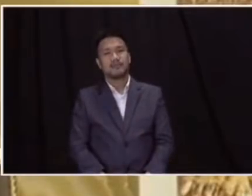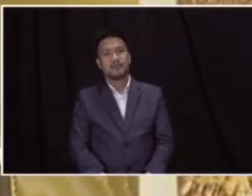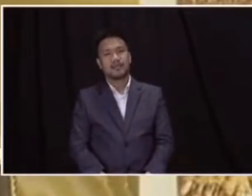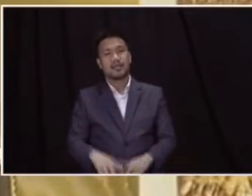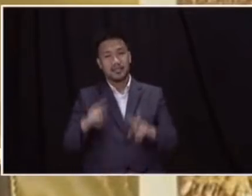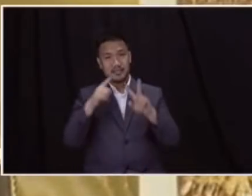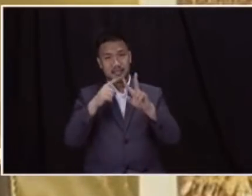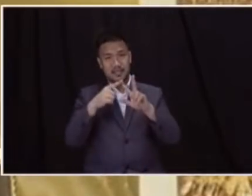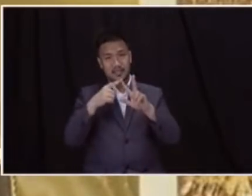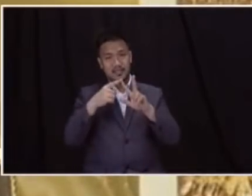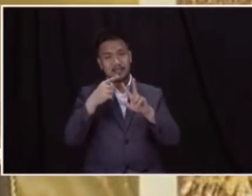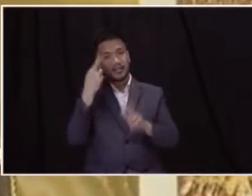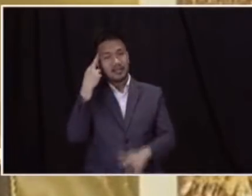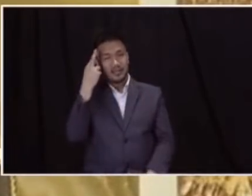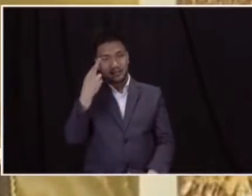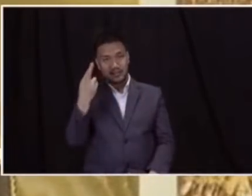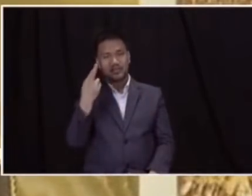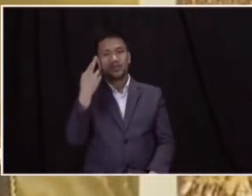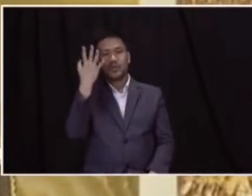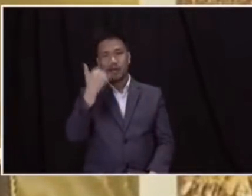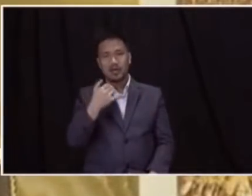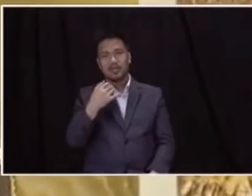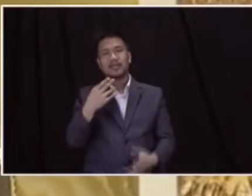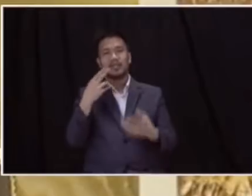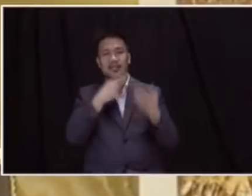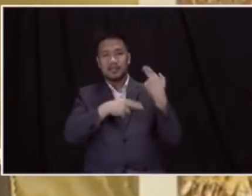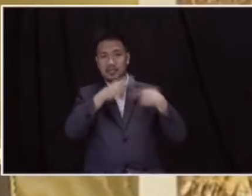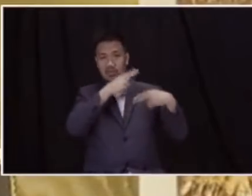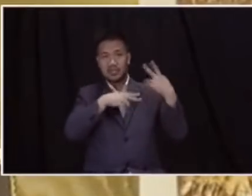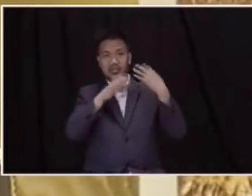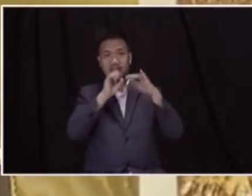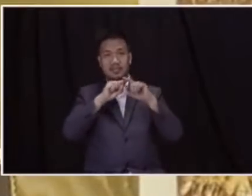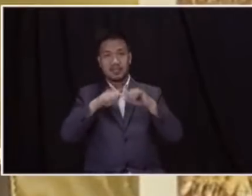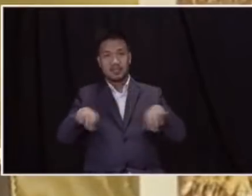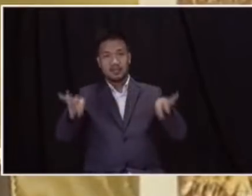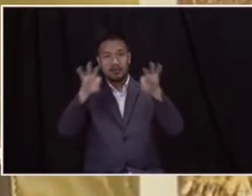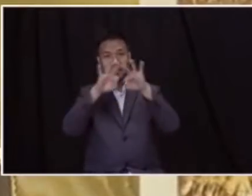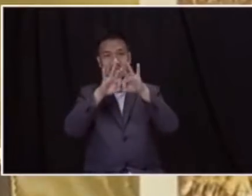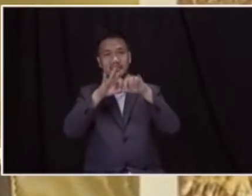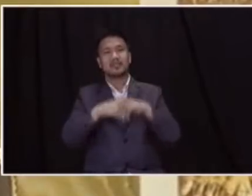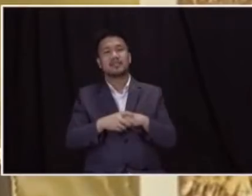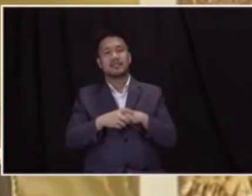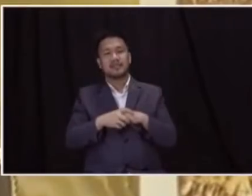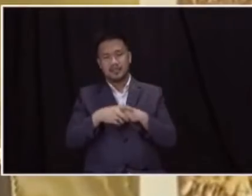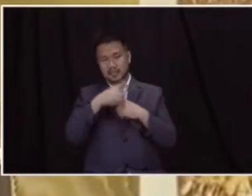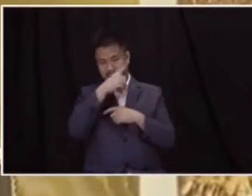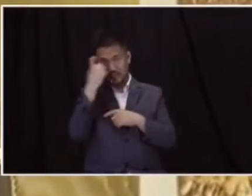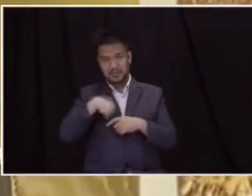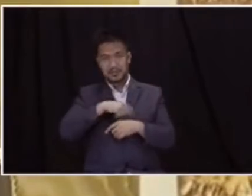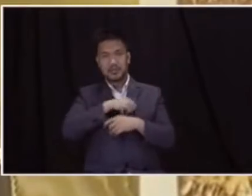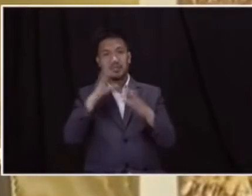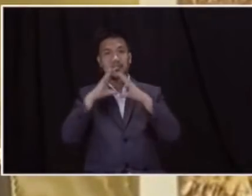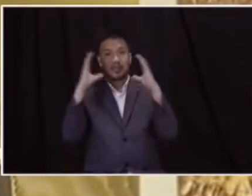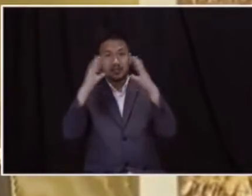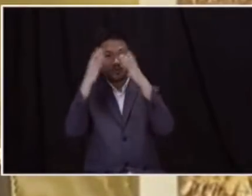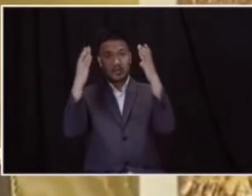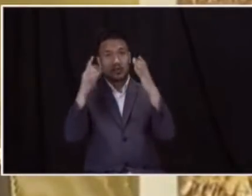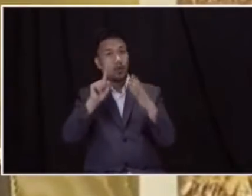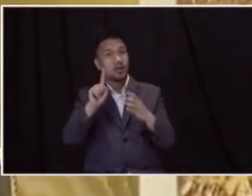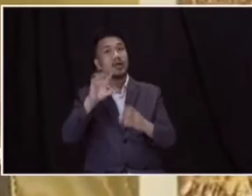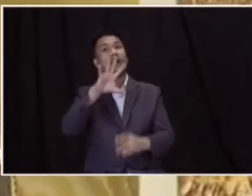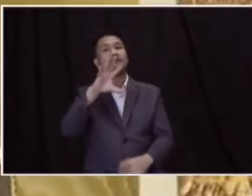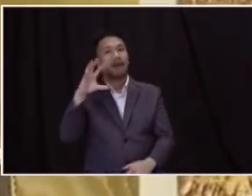The second reason why it is historically significant is that as we celebrate the 500